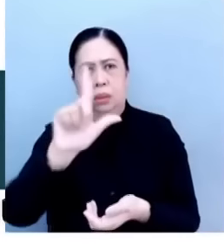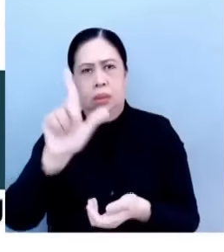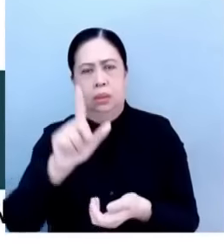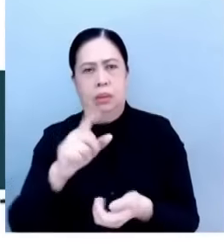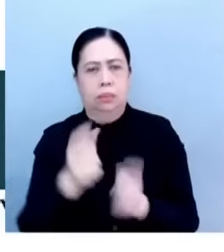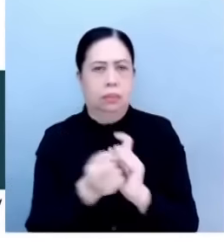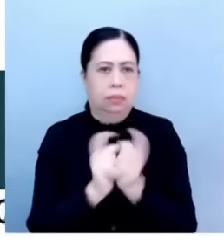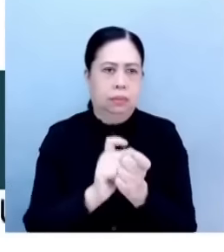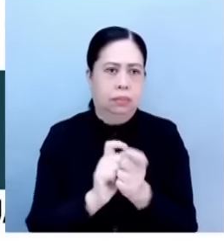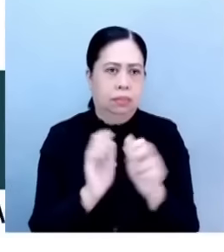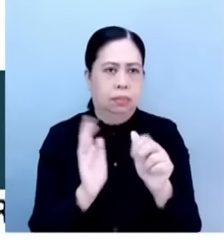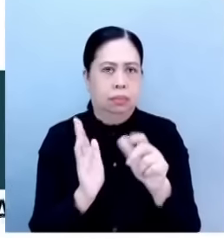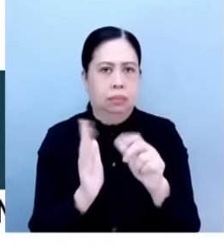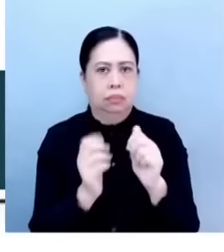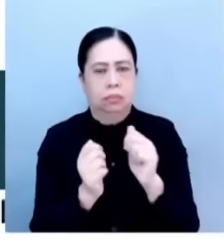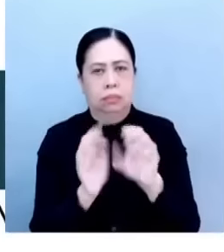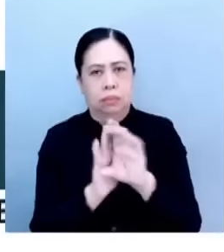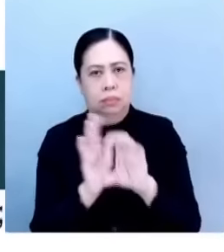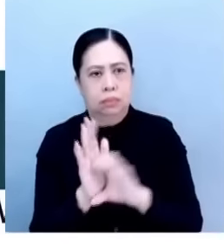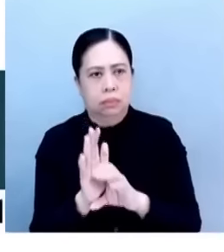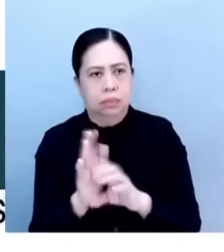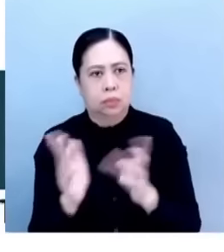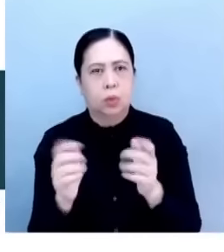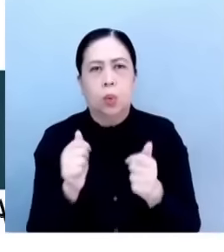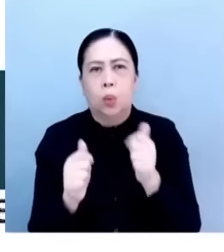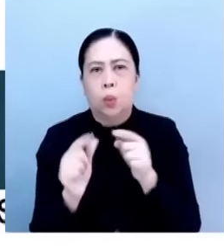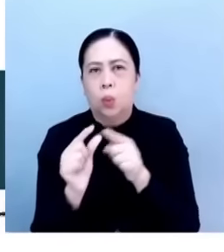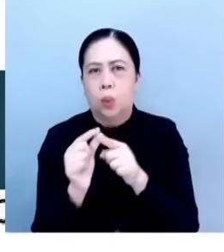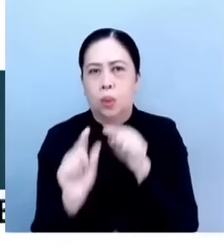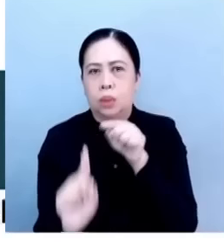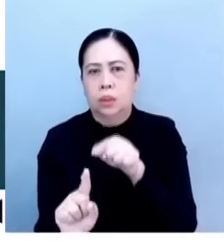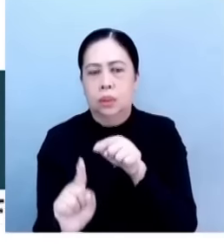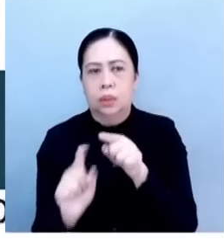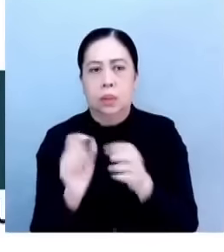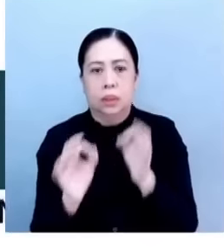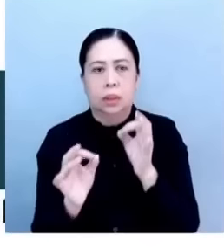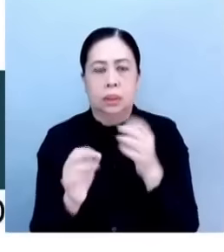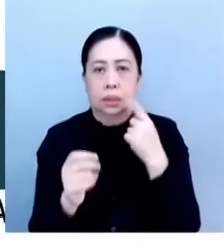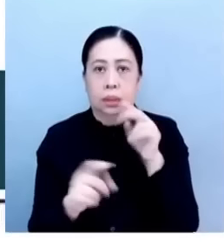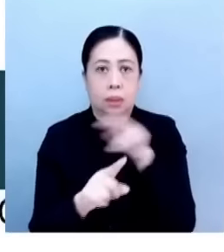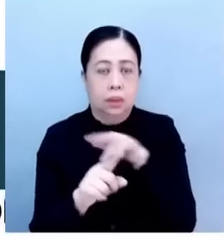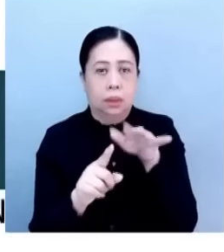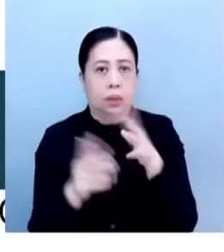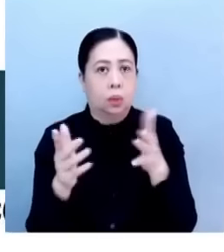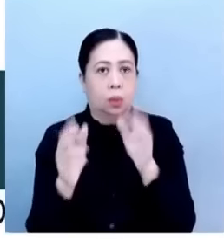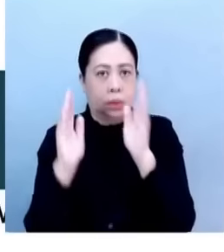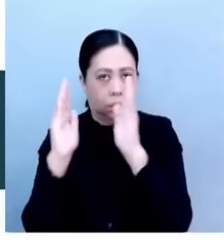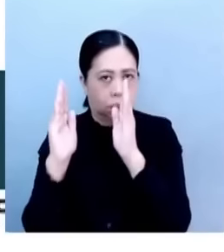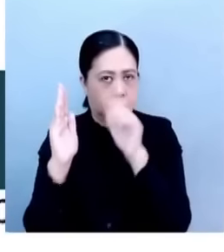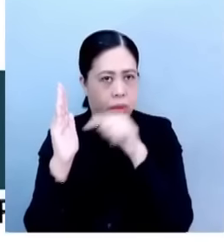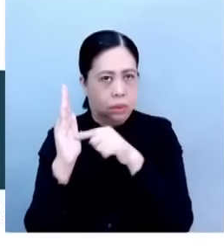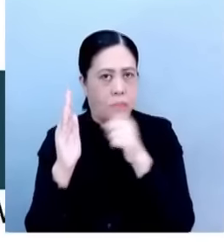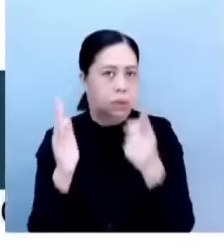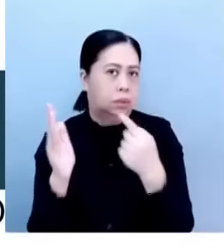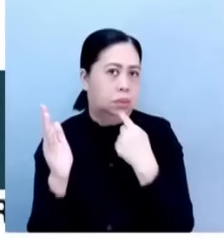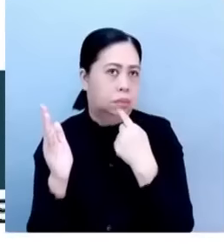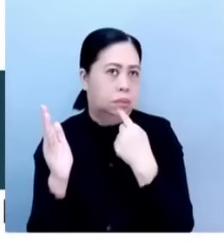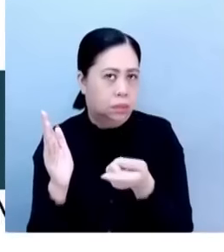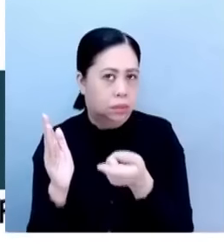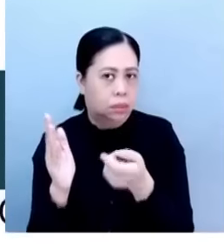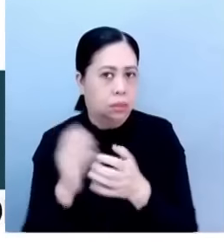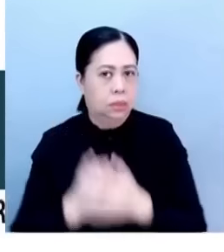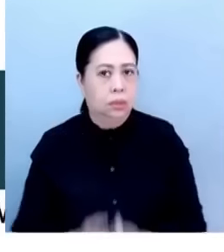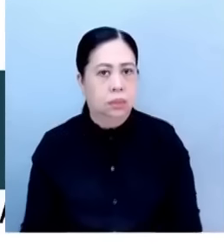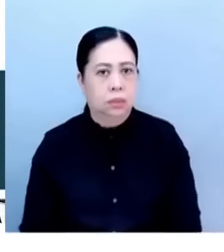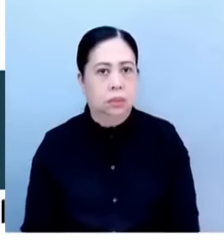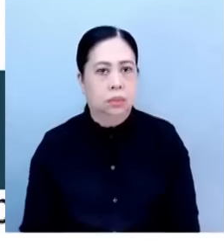Constitution? Ano ba yung kailangan palitan? Which point in the ad, because I've seen it, which point in the ad did this, was